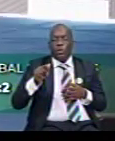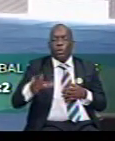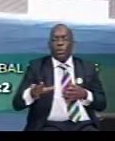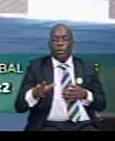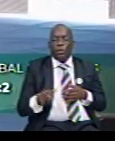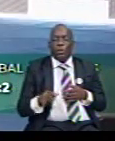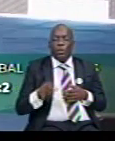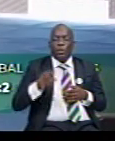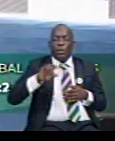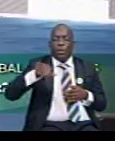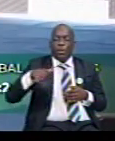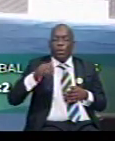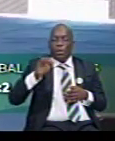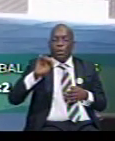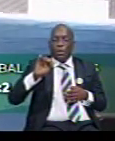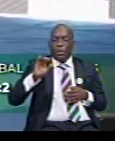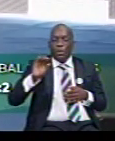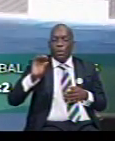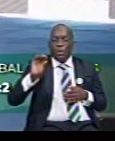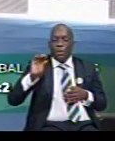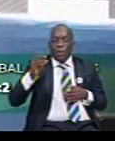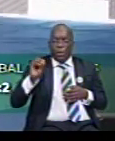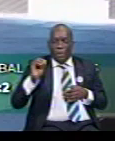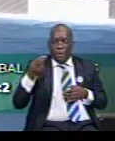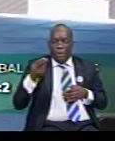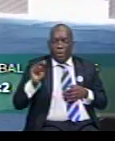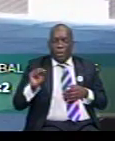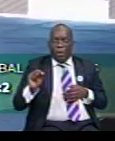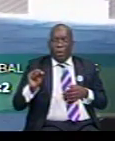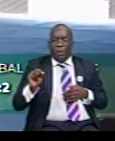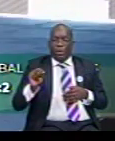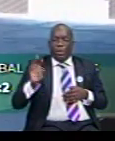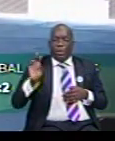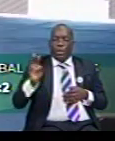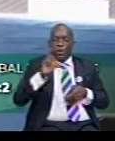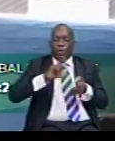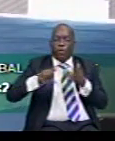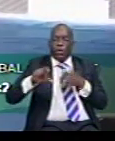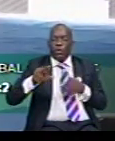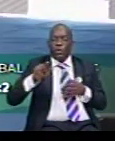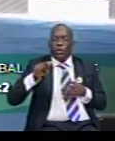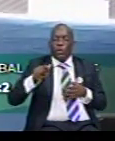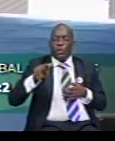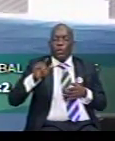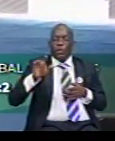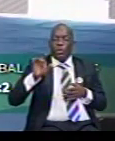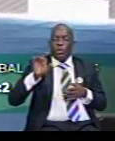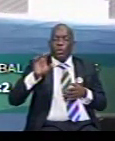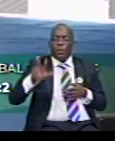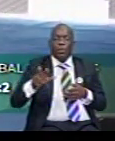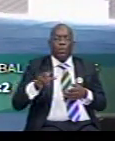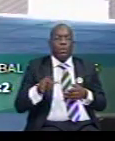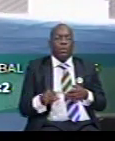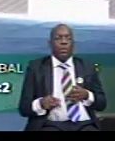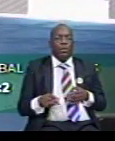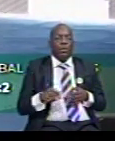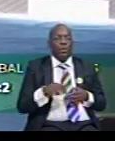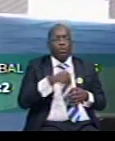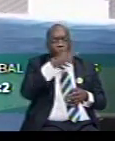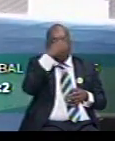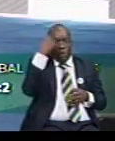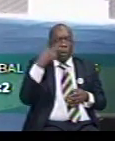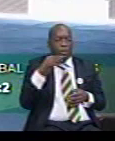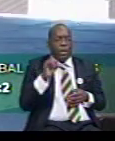27, verse 23. In the latter part, because I have made a